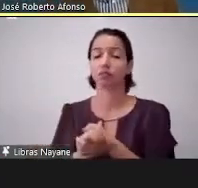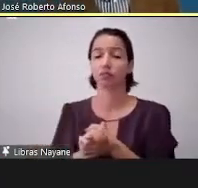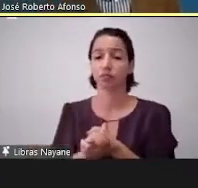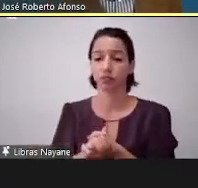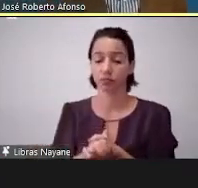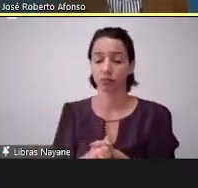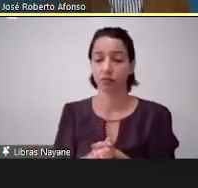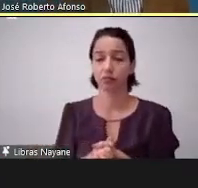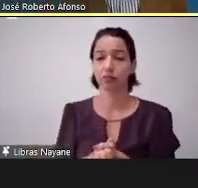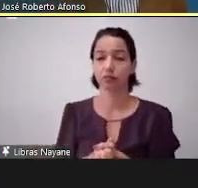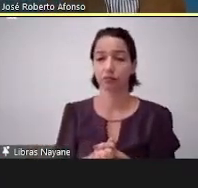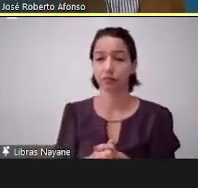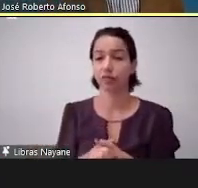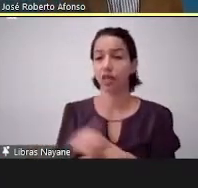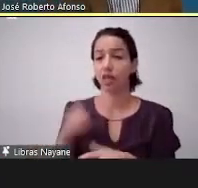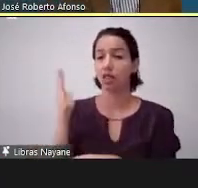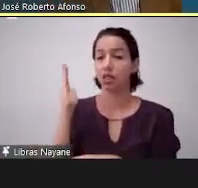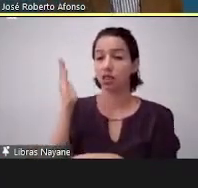as to the